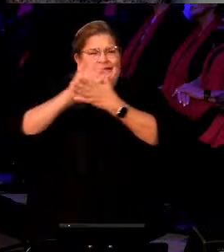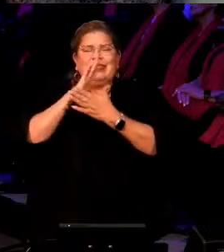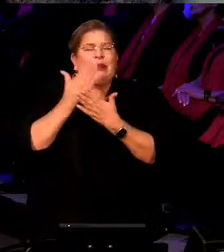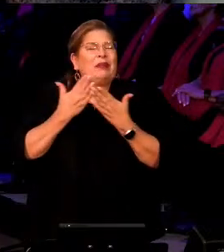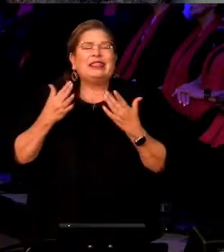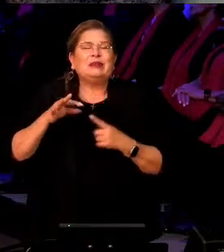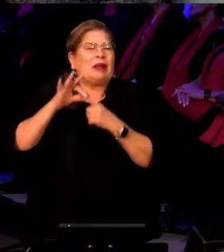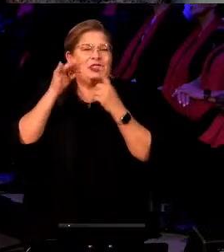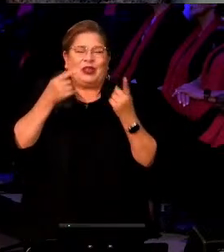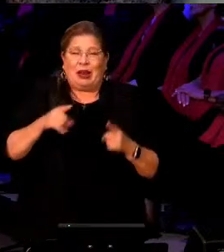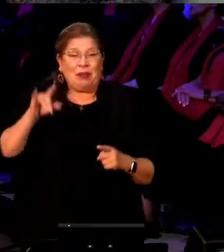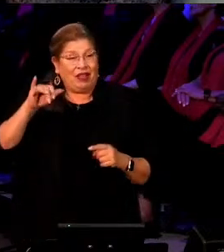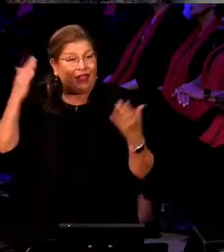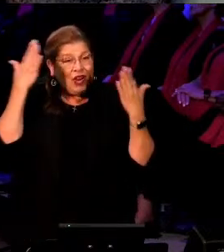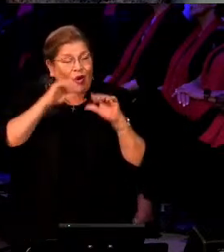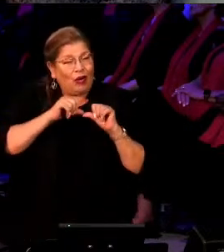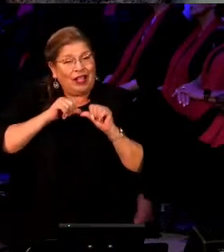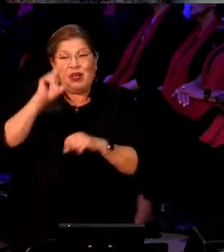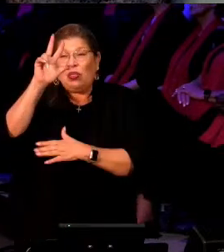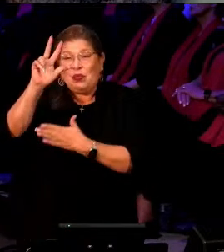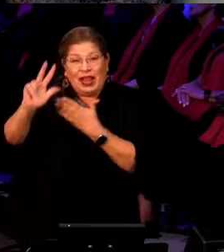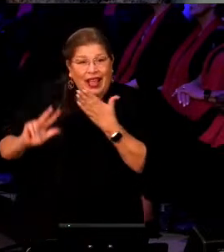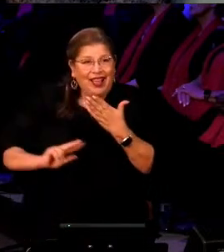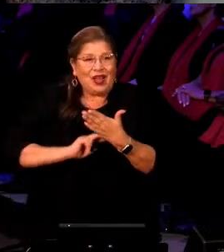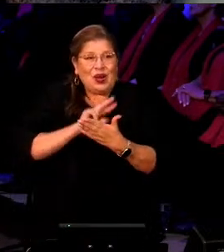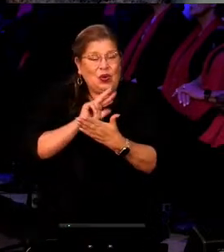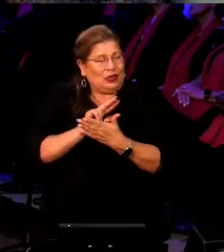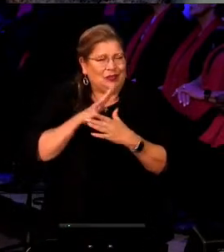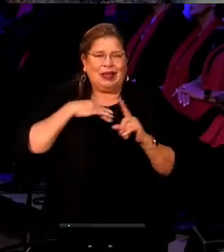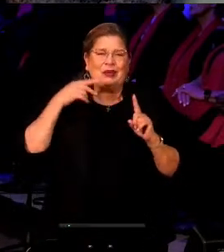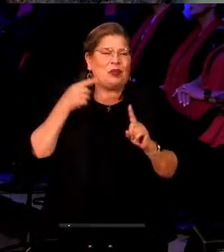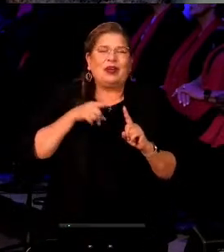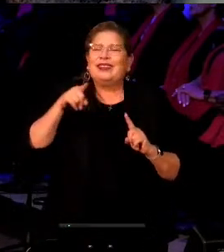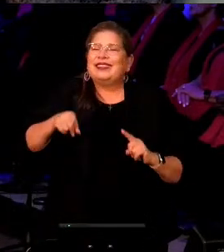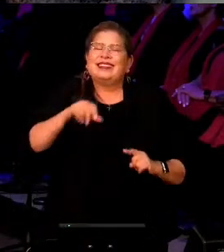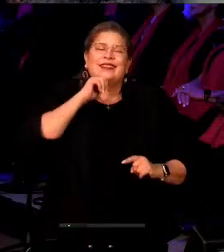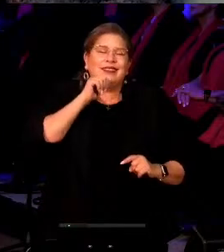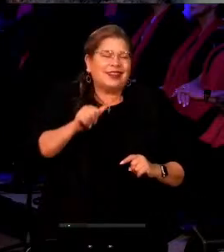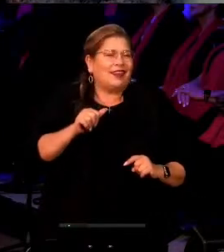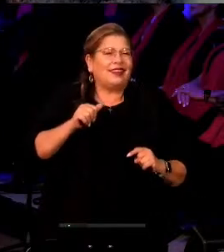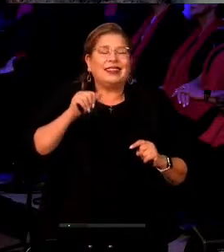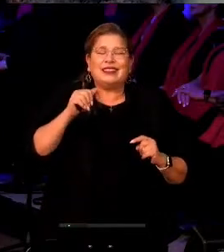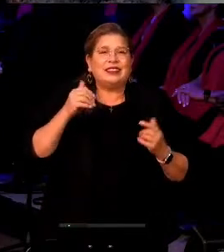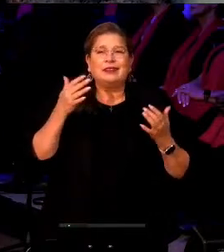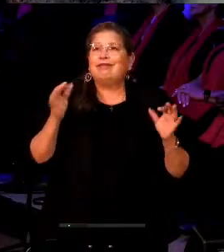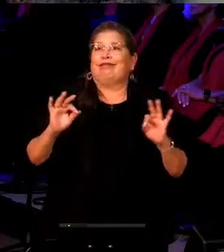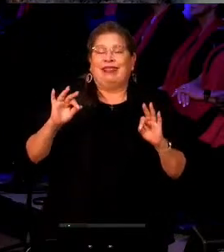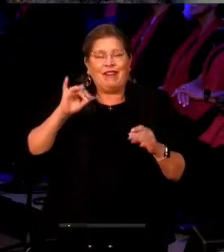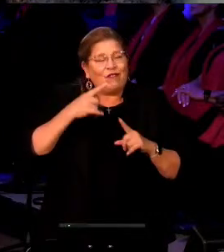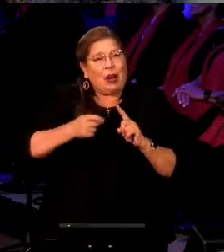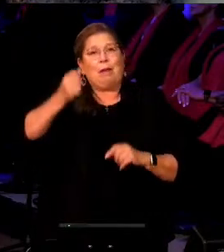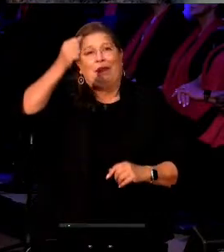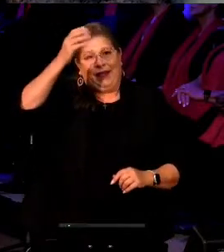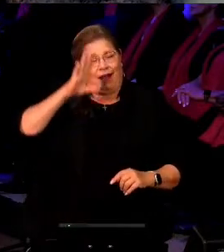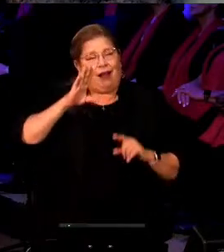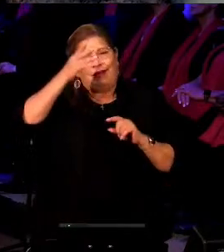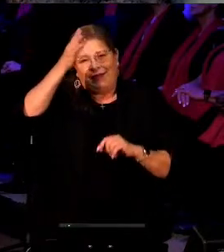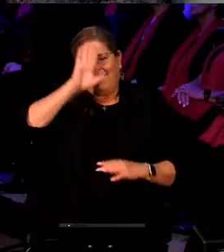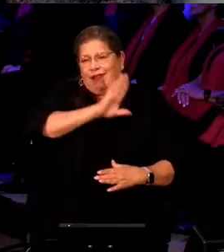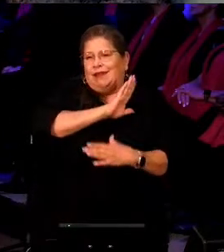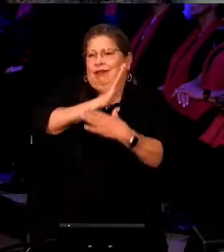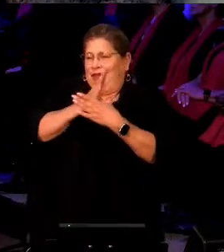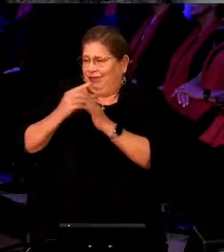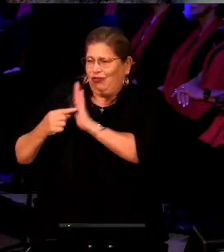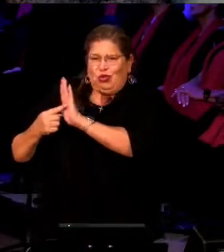And the darkness lasted for 3 hours. My point is, this is an action of God, a direct willful